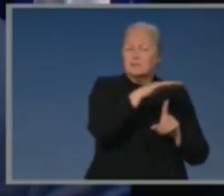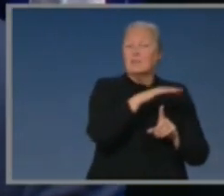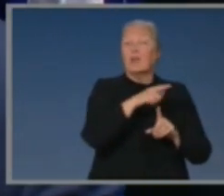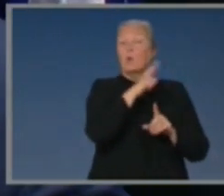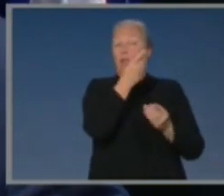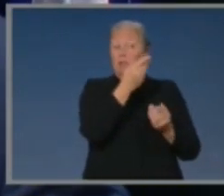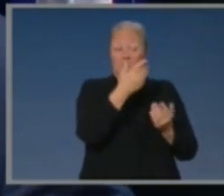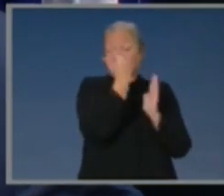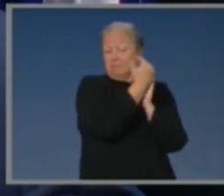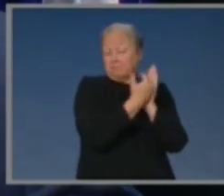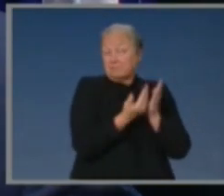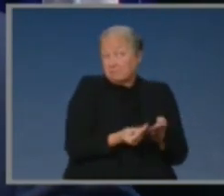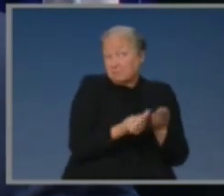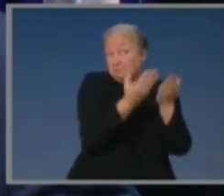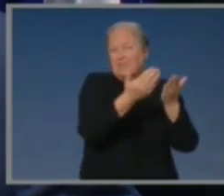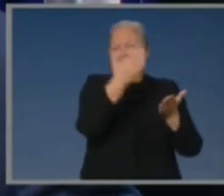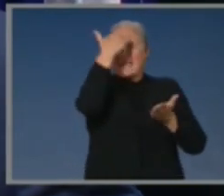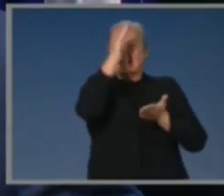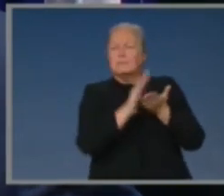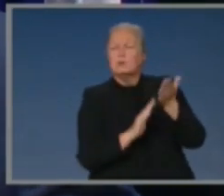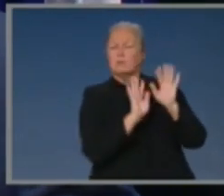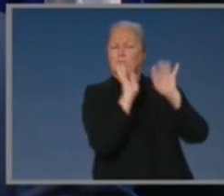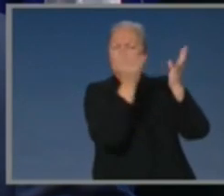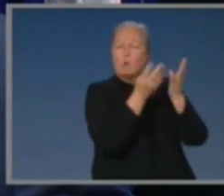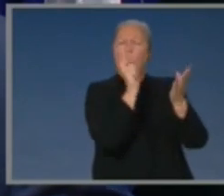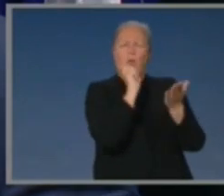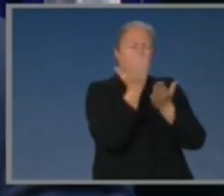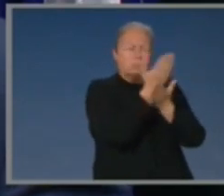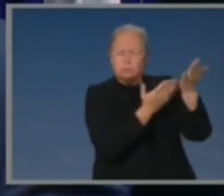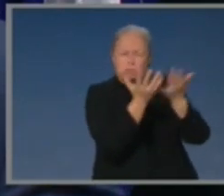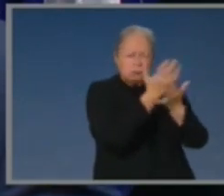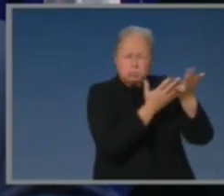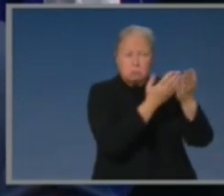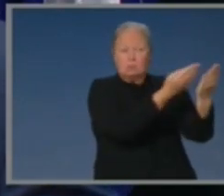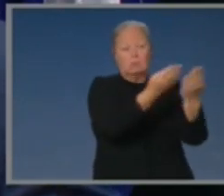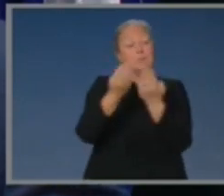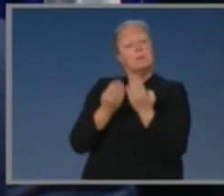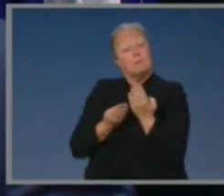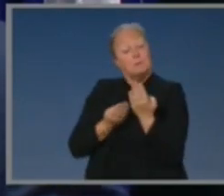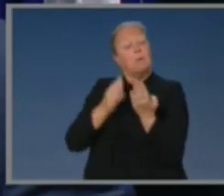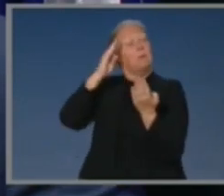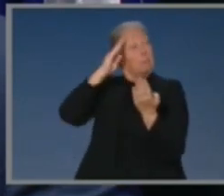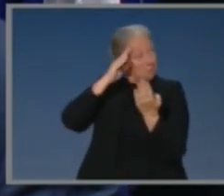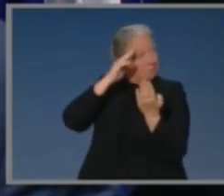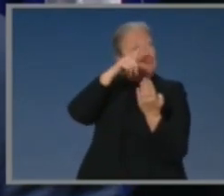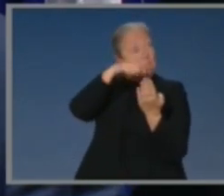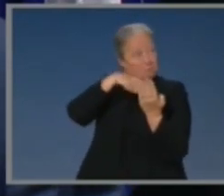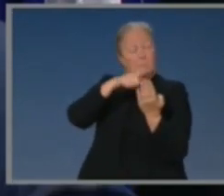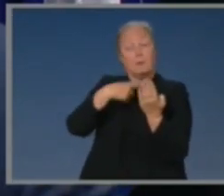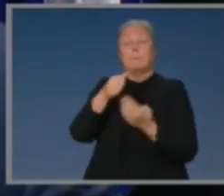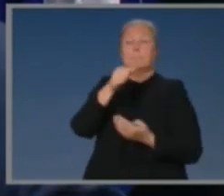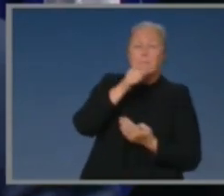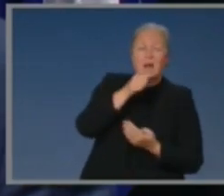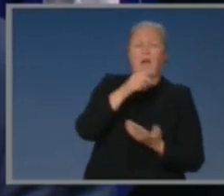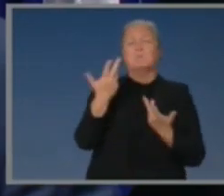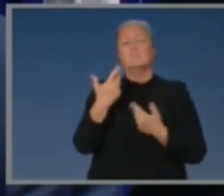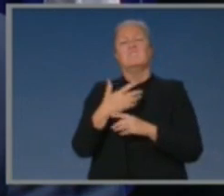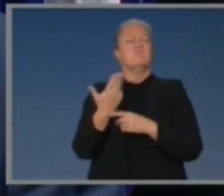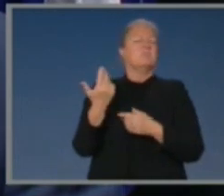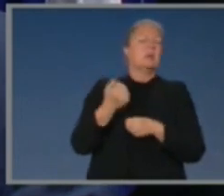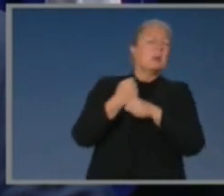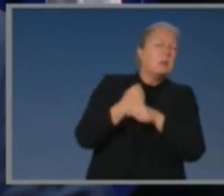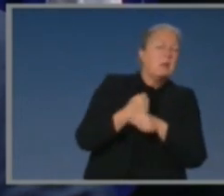the process that we will work through to get back to a position when pubs and clubs and restaurants or cafes